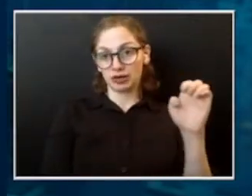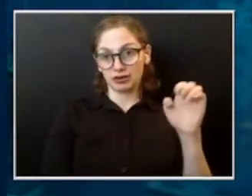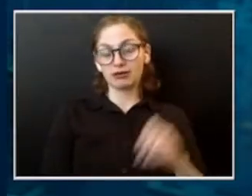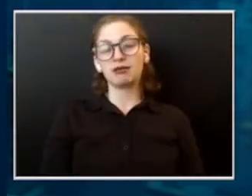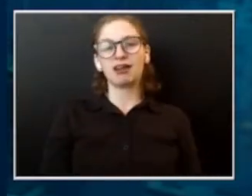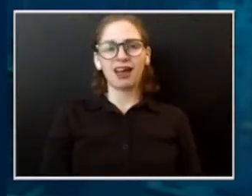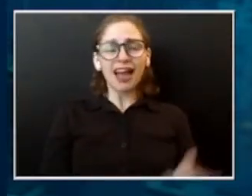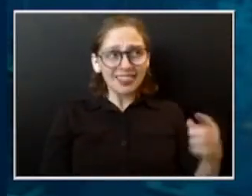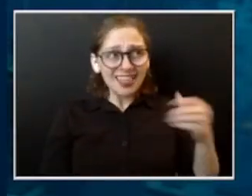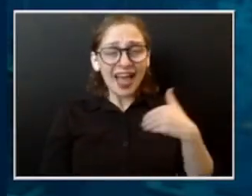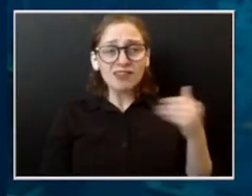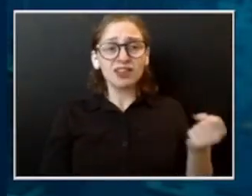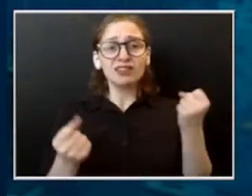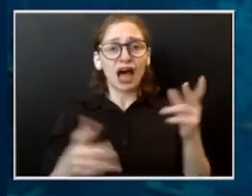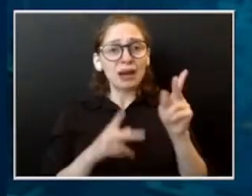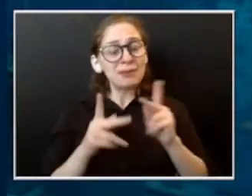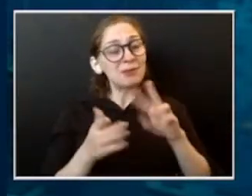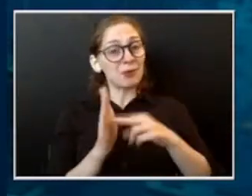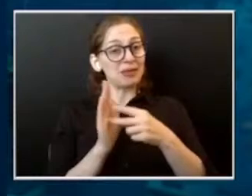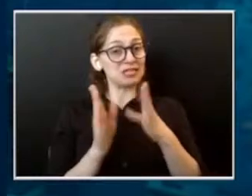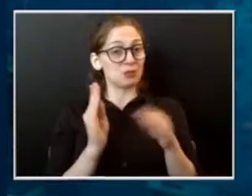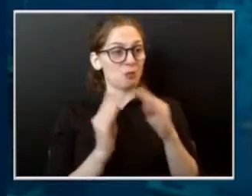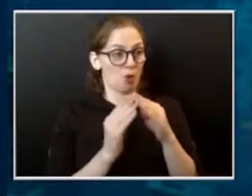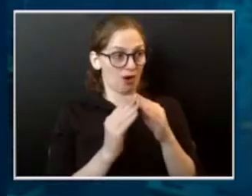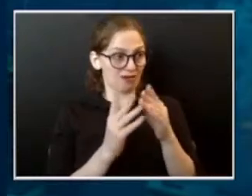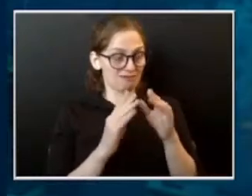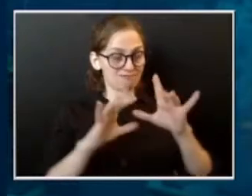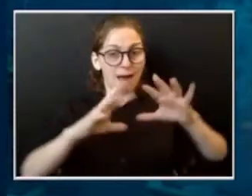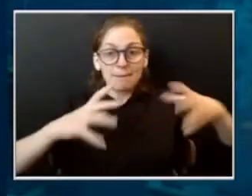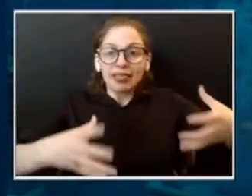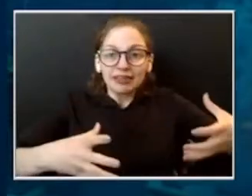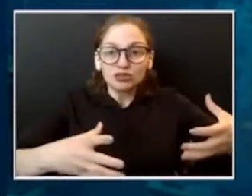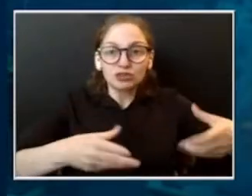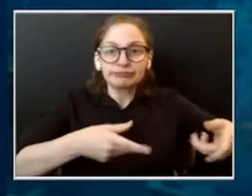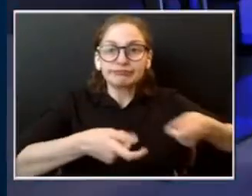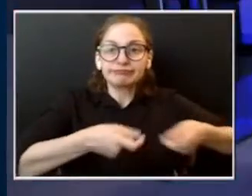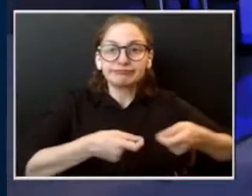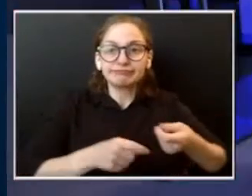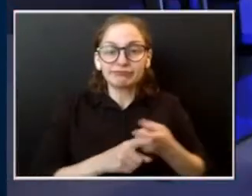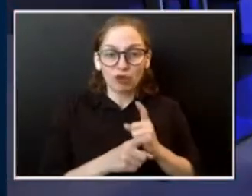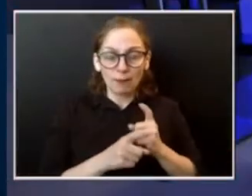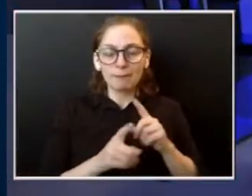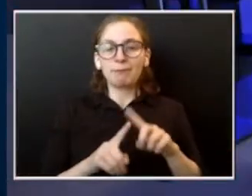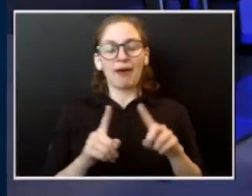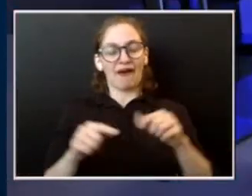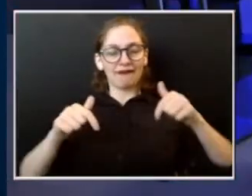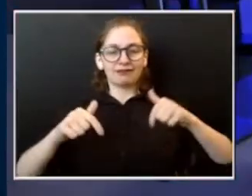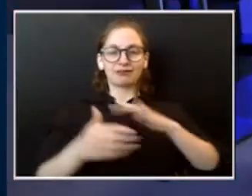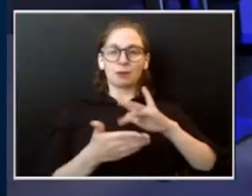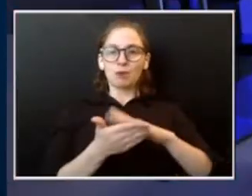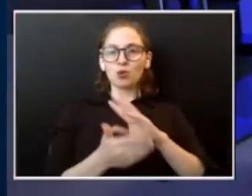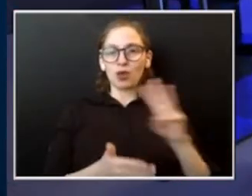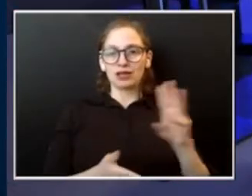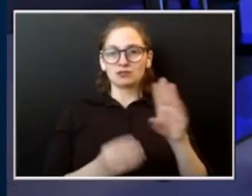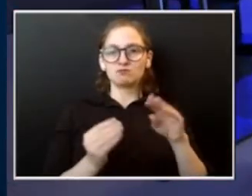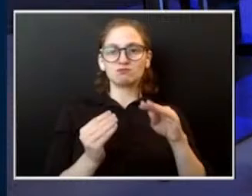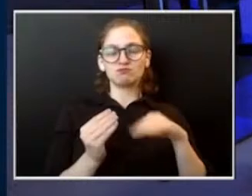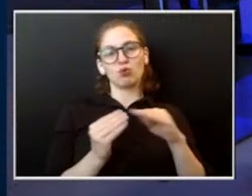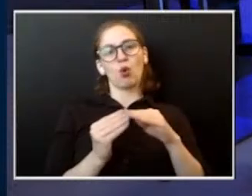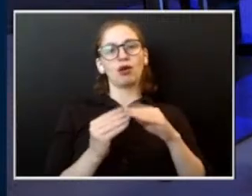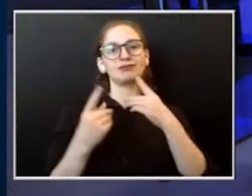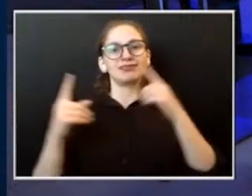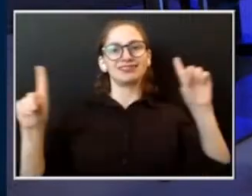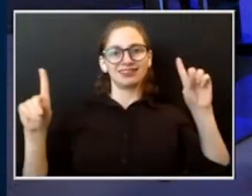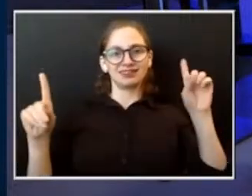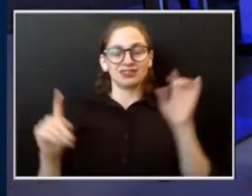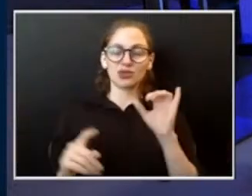they have a bigger pool, but much more success was done right here in the Midwest. So that kind of feels like led to our worst fears